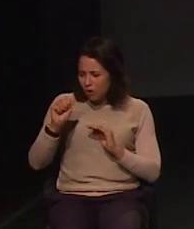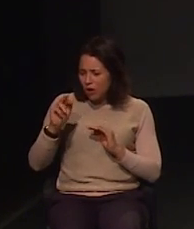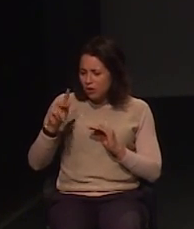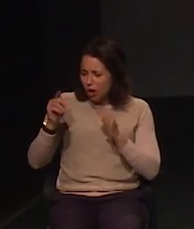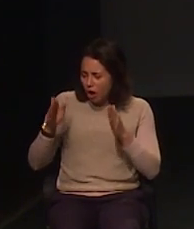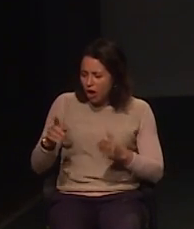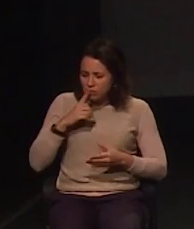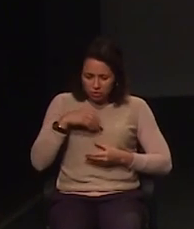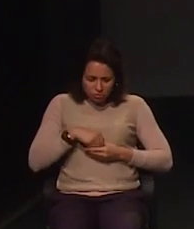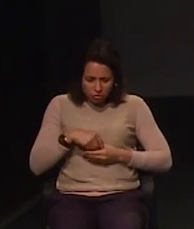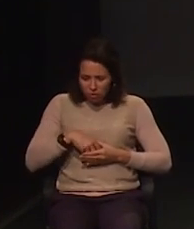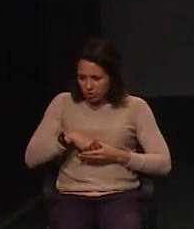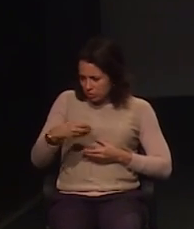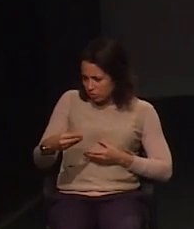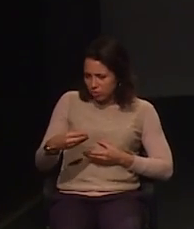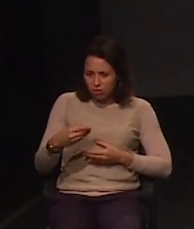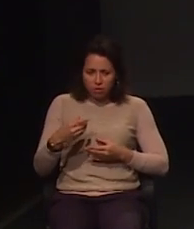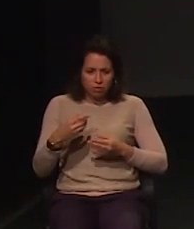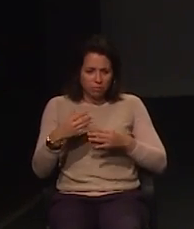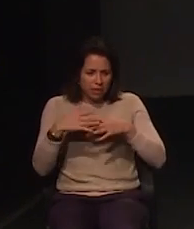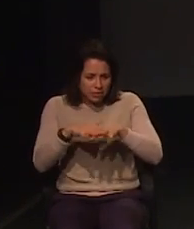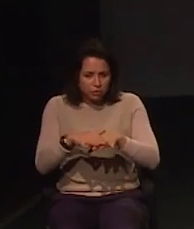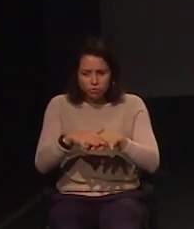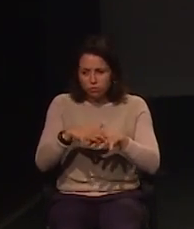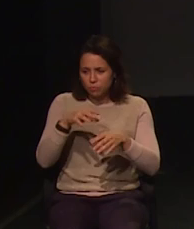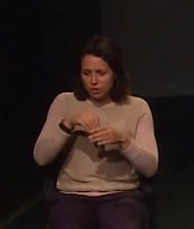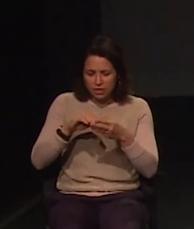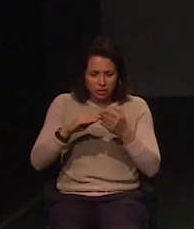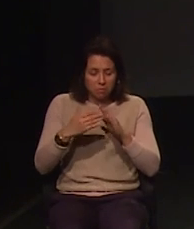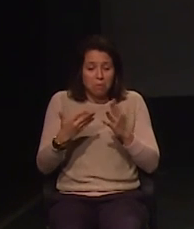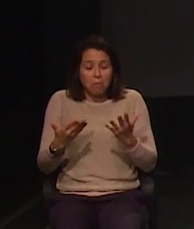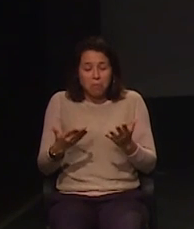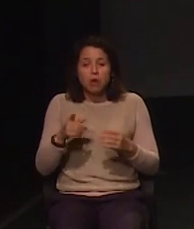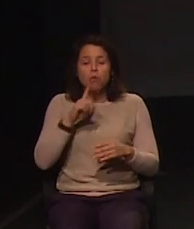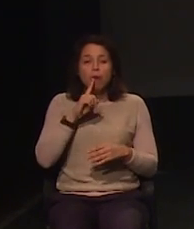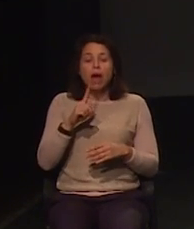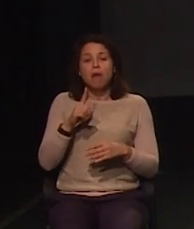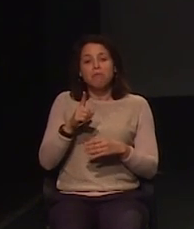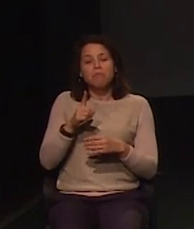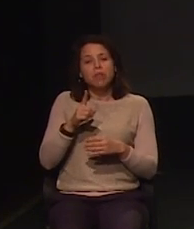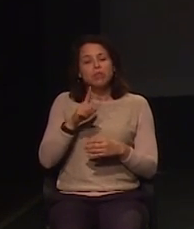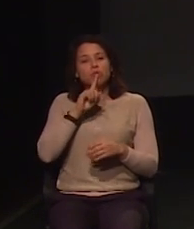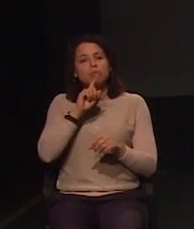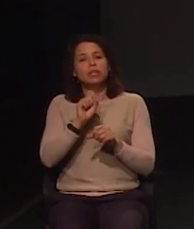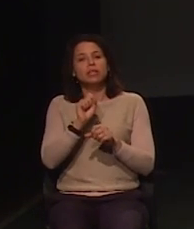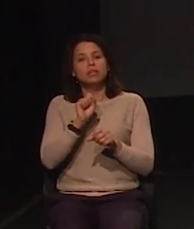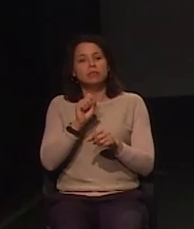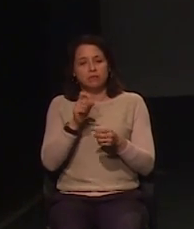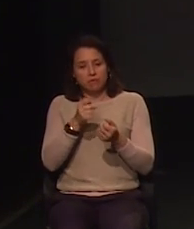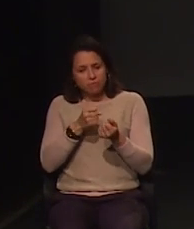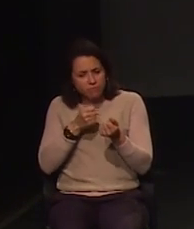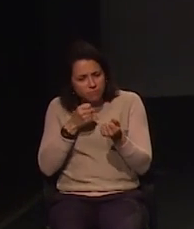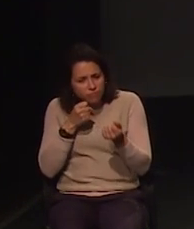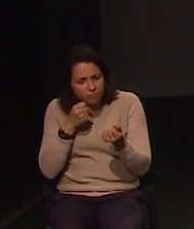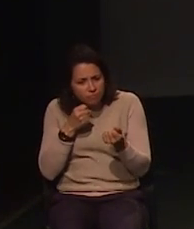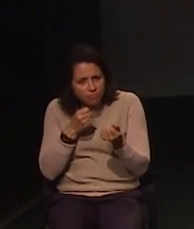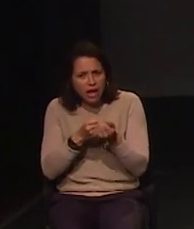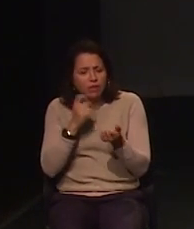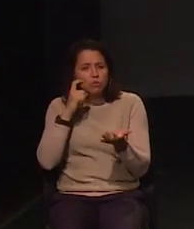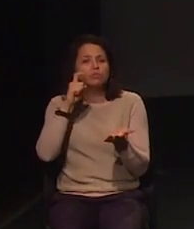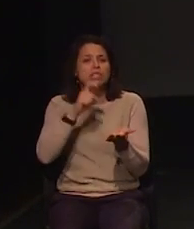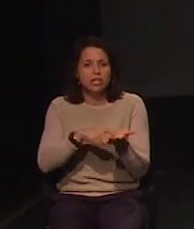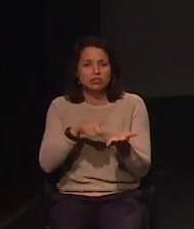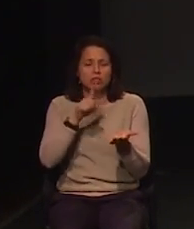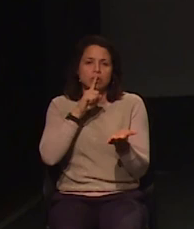external, internal, you know, mainstream, within your community? But validation, to me, is the most important. And there is nothing